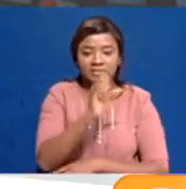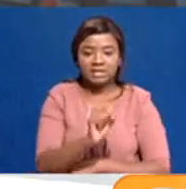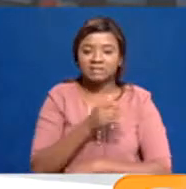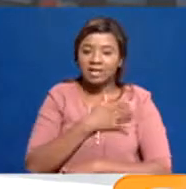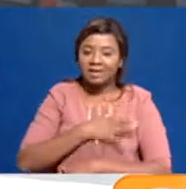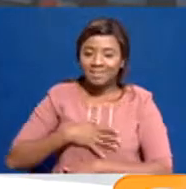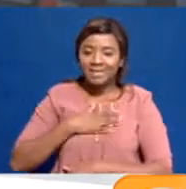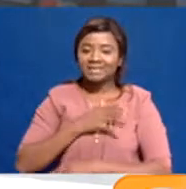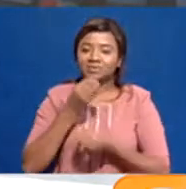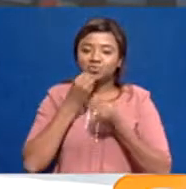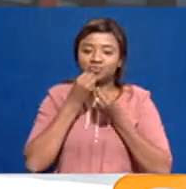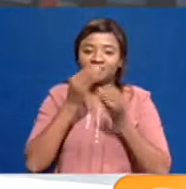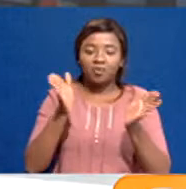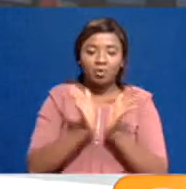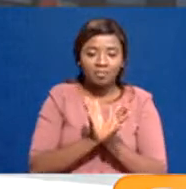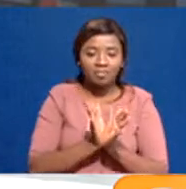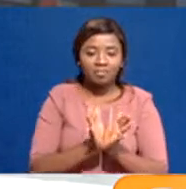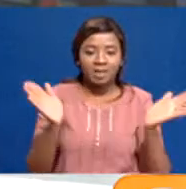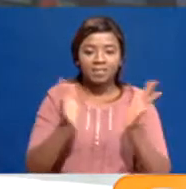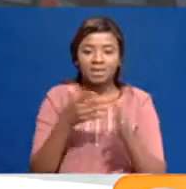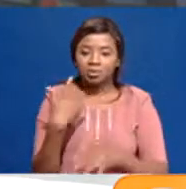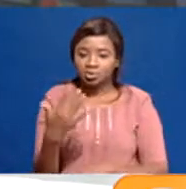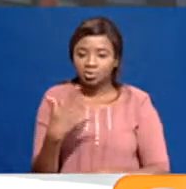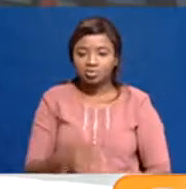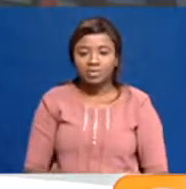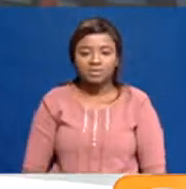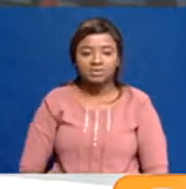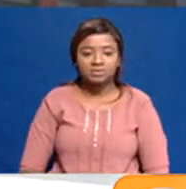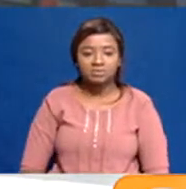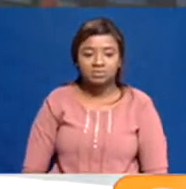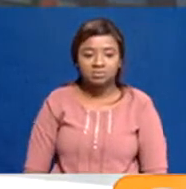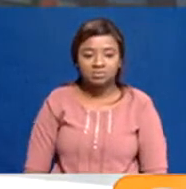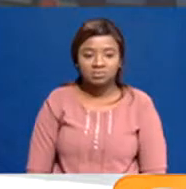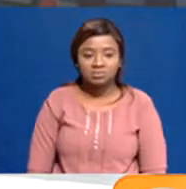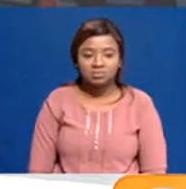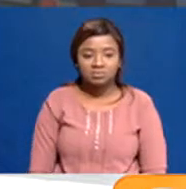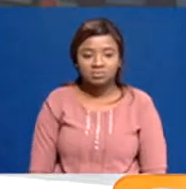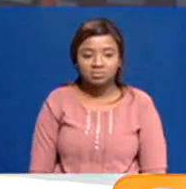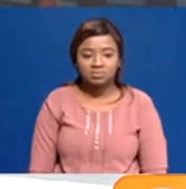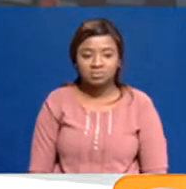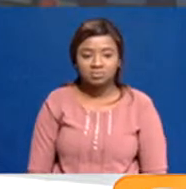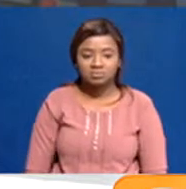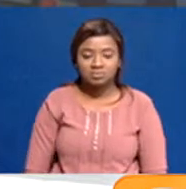to make public the documents. Stephen Leto has more.